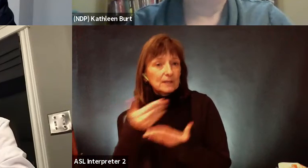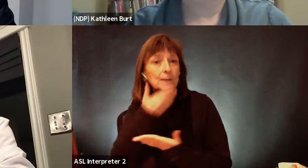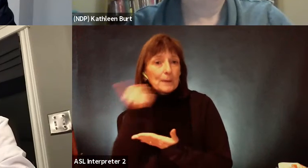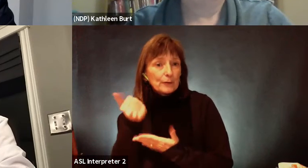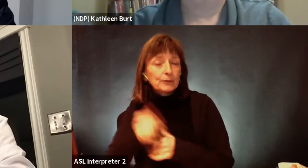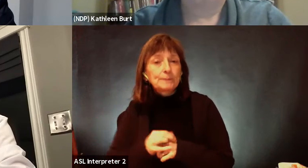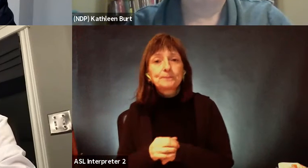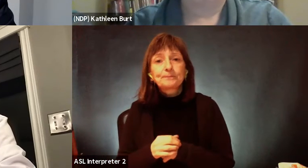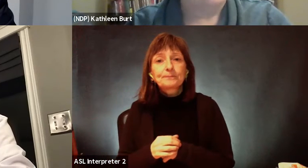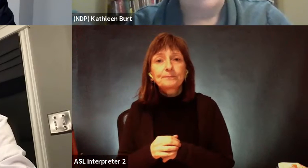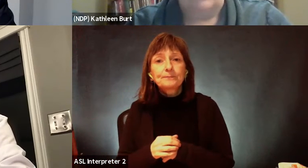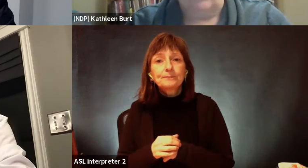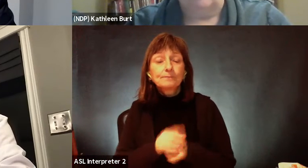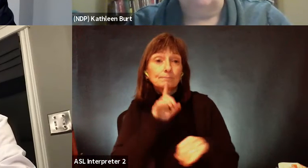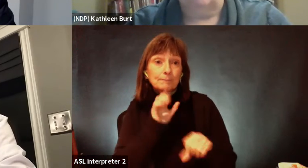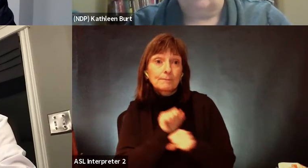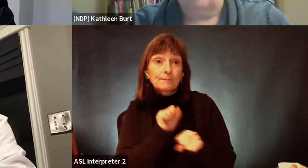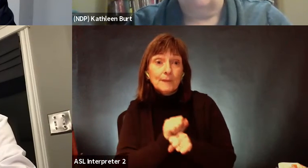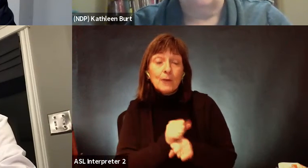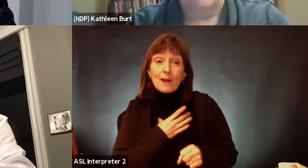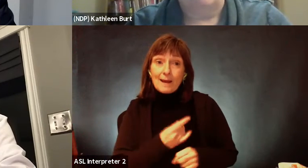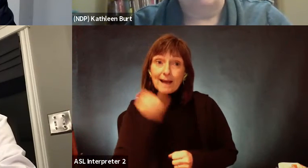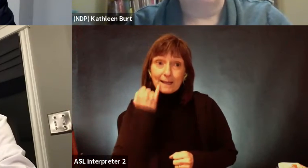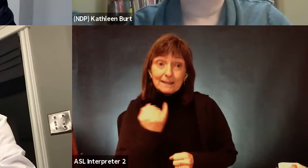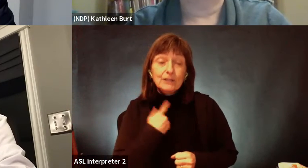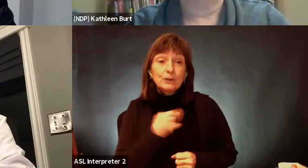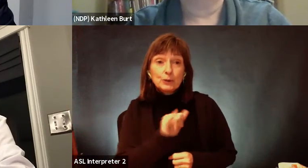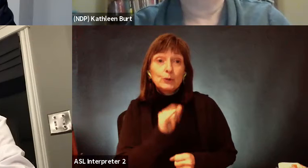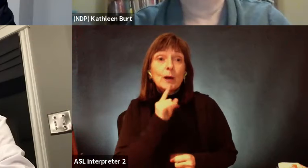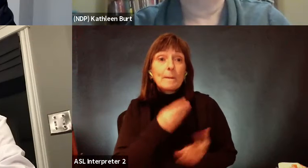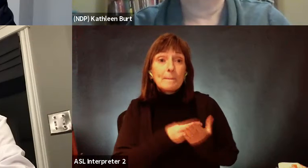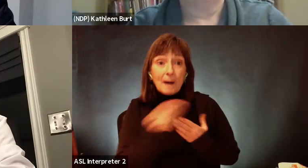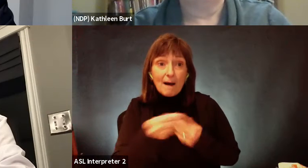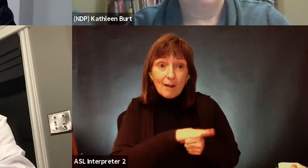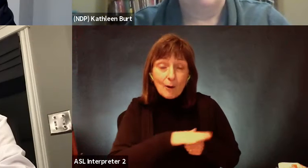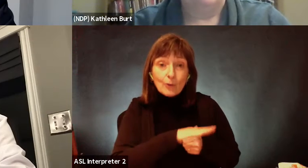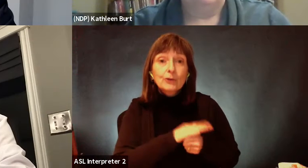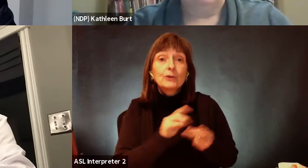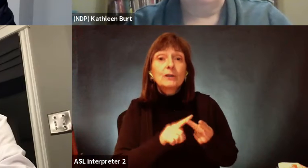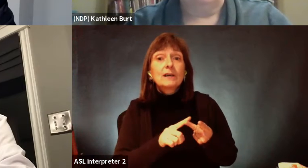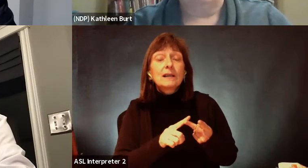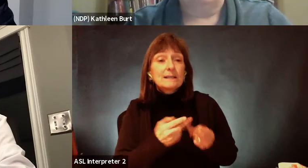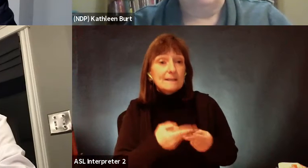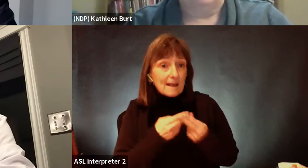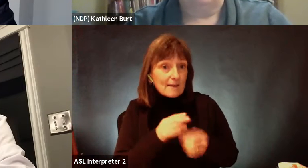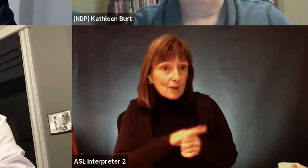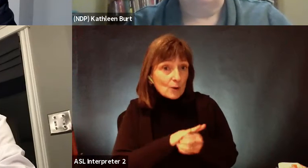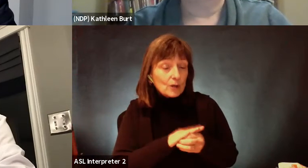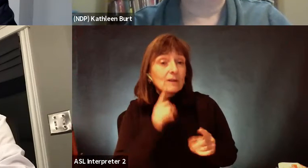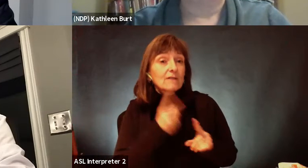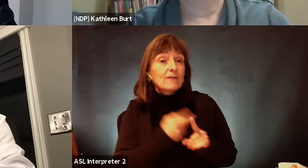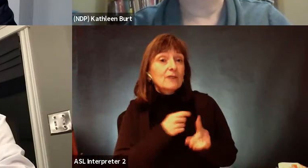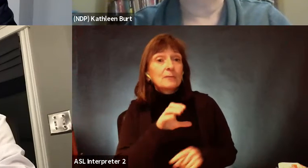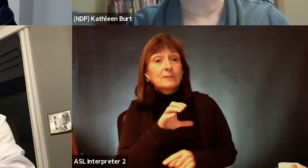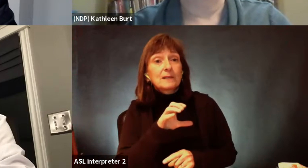We can definitely support the Buy Local, Grow Local, Save Local program being run by the Conception Bay Area Chamber